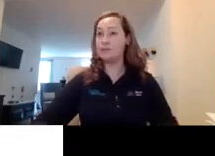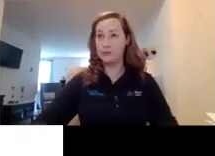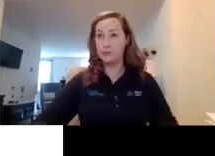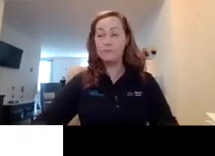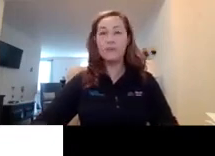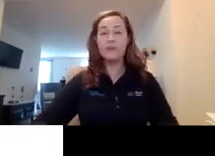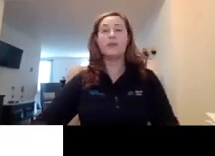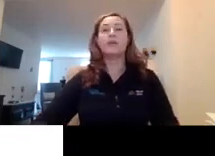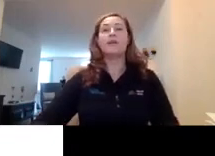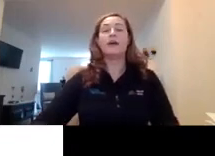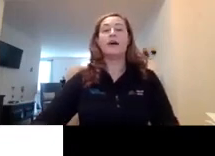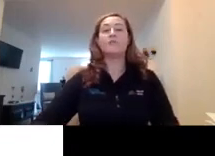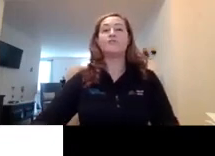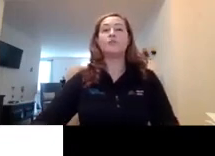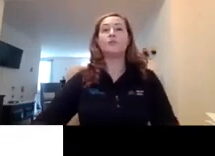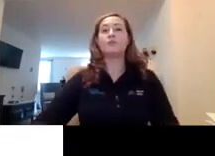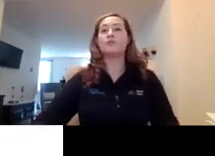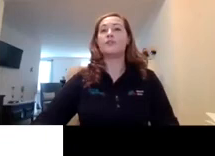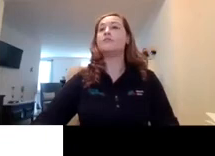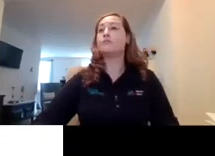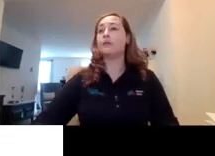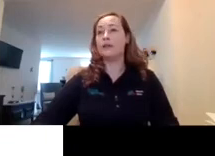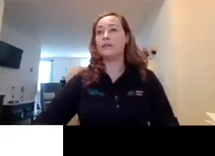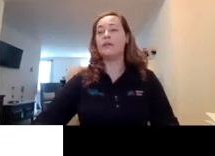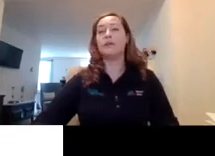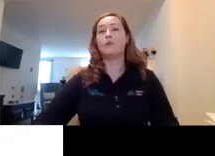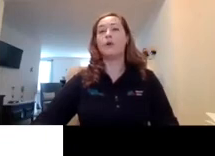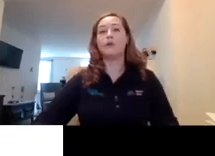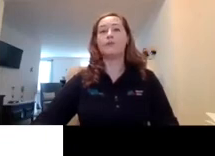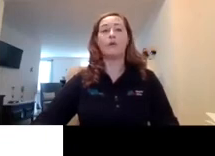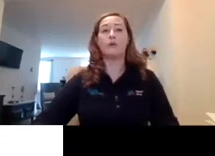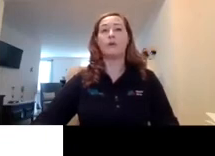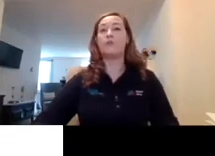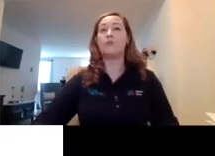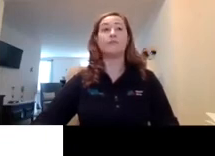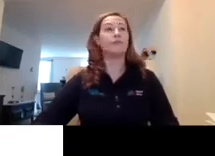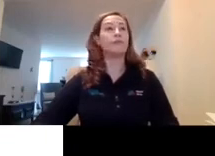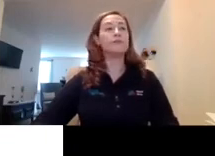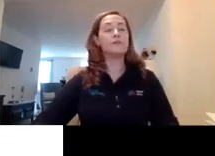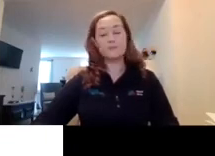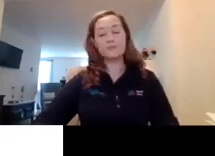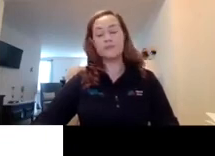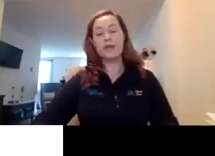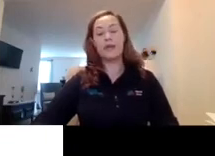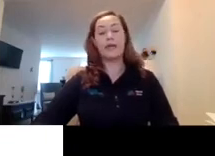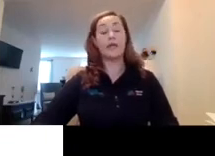Down syndrome. And she was intubated in one of our COVID